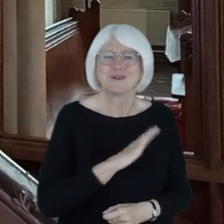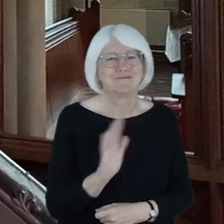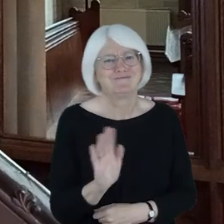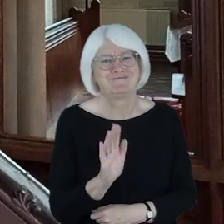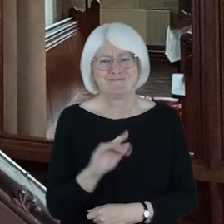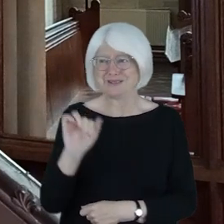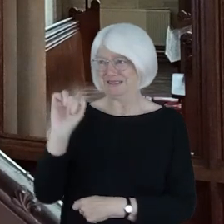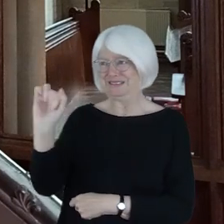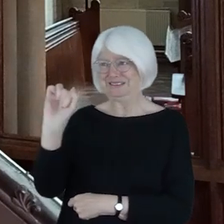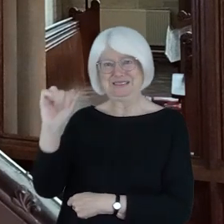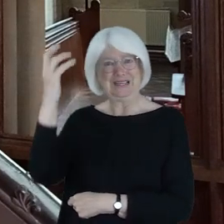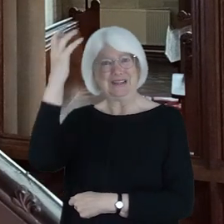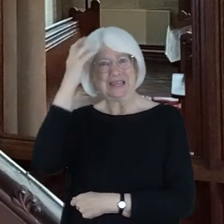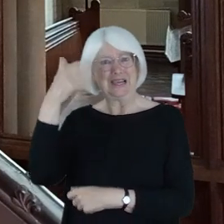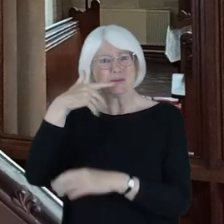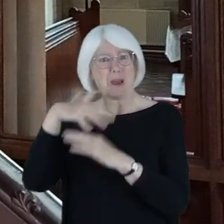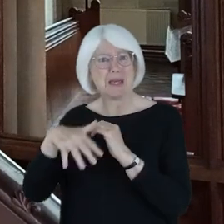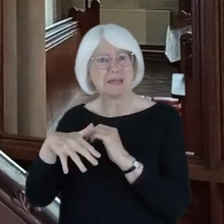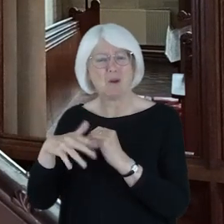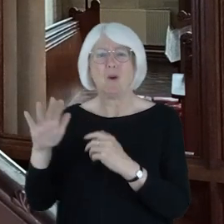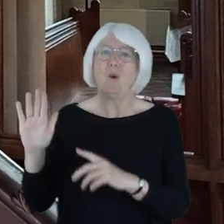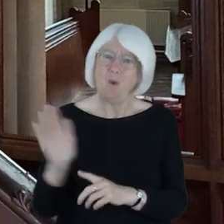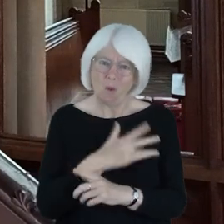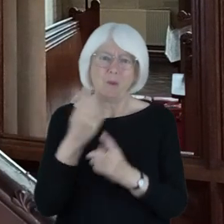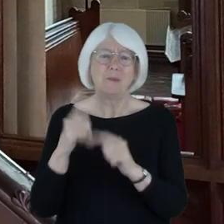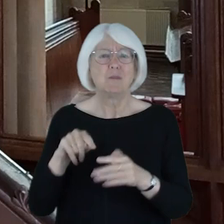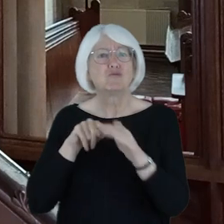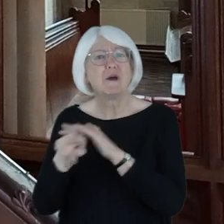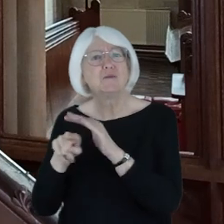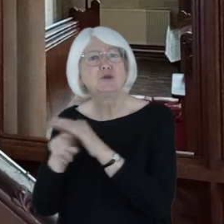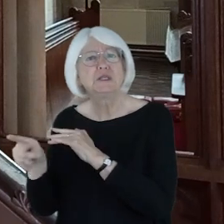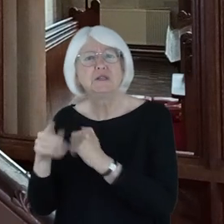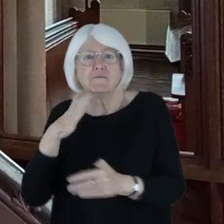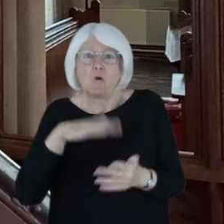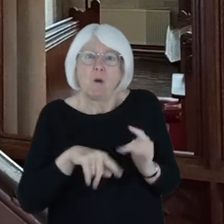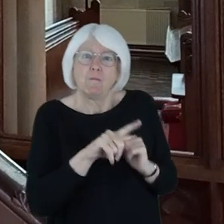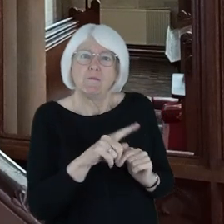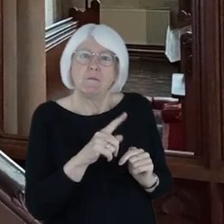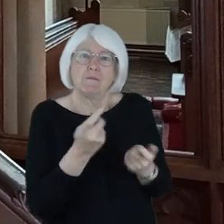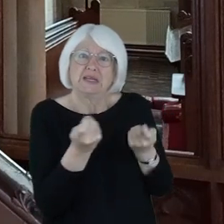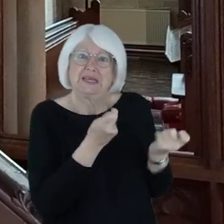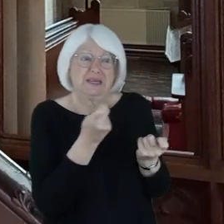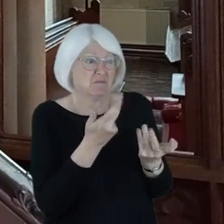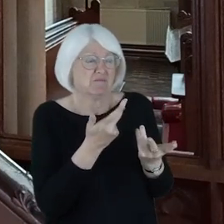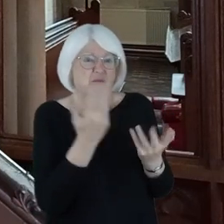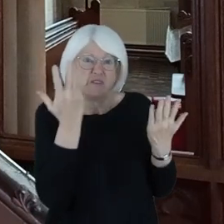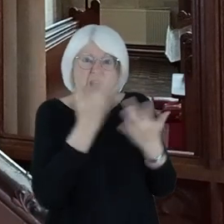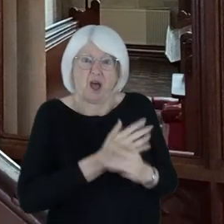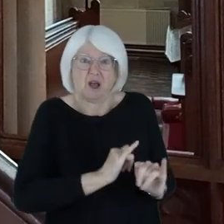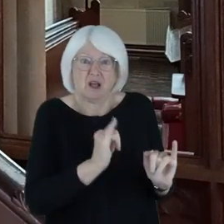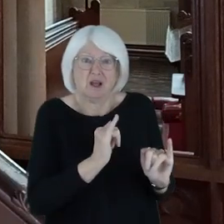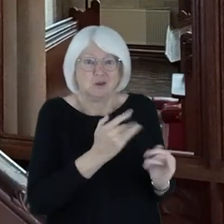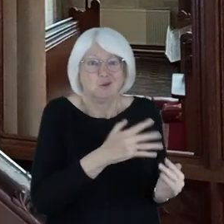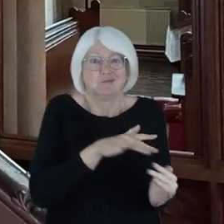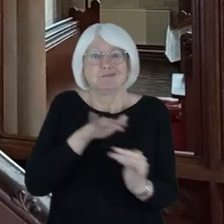people are refugees, transferred from the kingdom of darkness to the kingdom of light. It is a kingdom where we